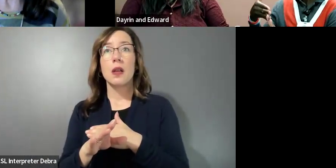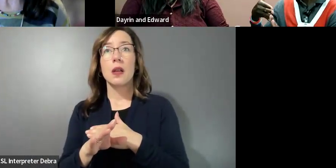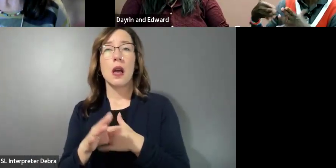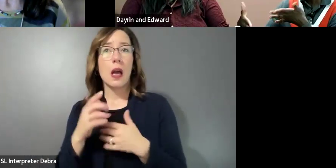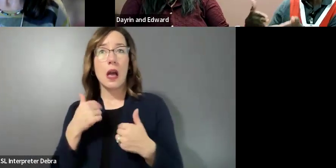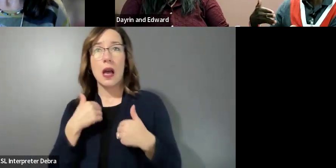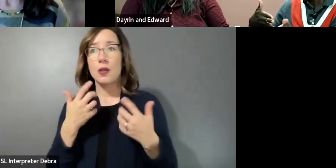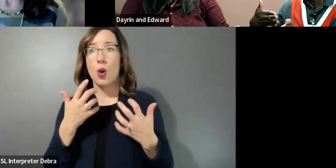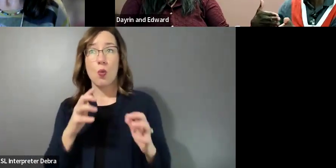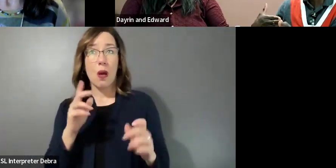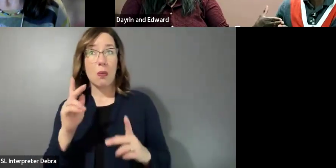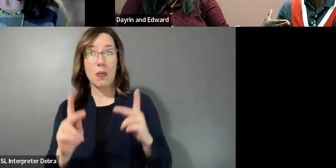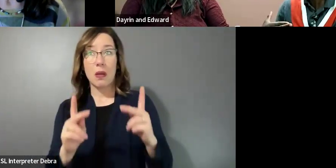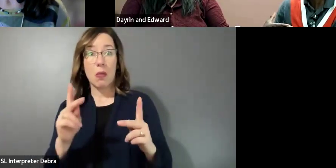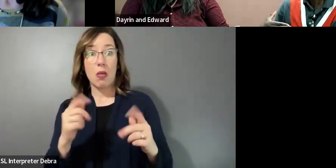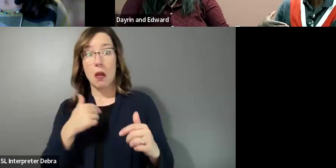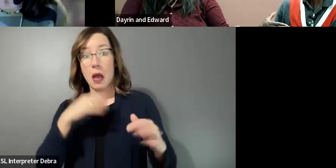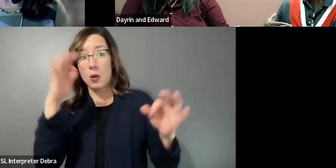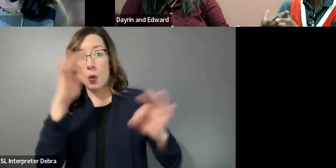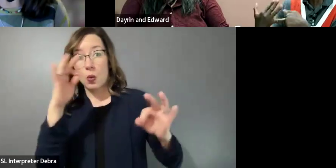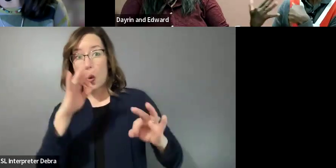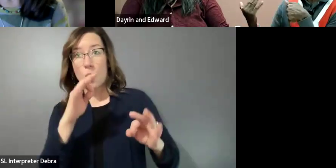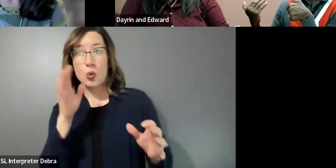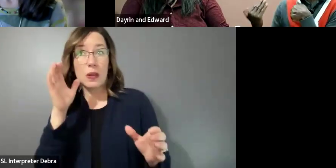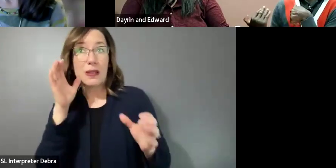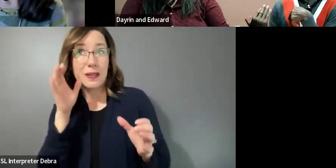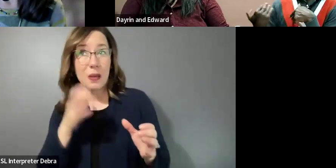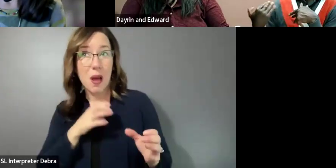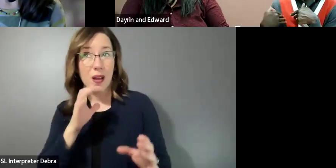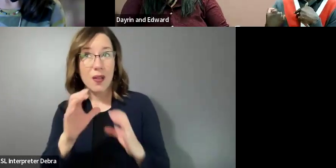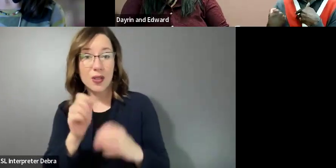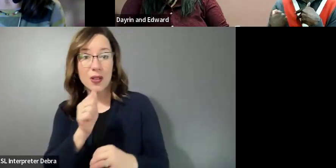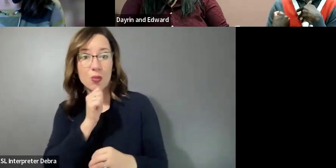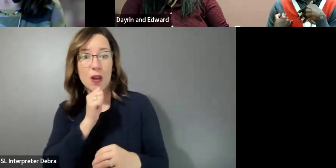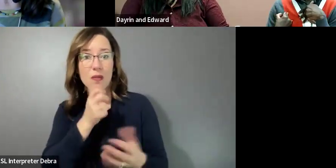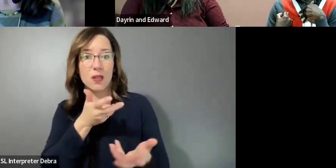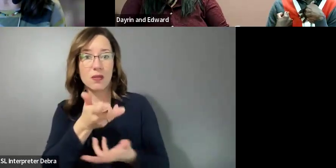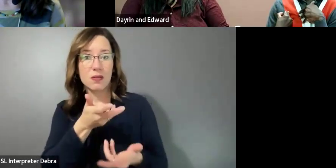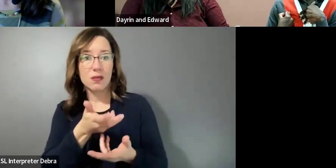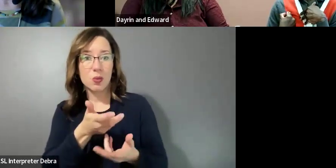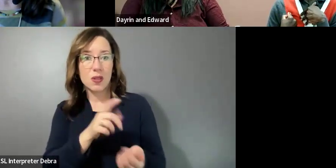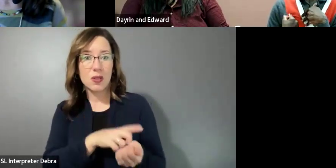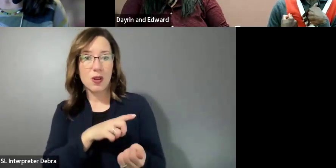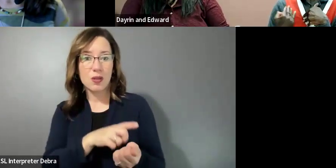don't know to listen to my conversation with the doctor. So I would want a space for